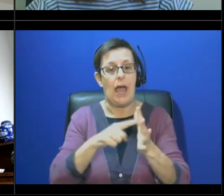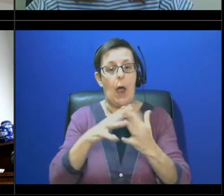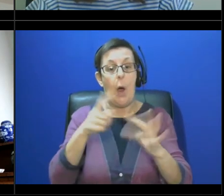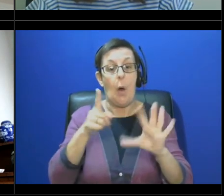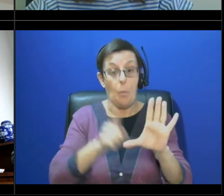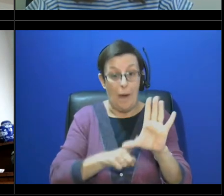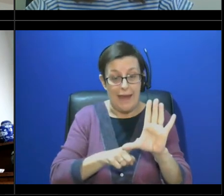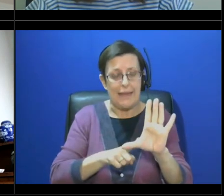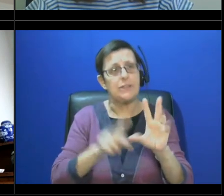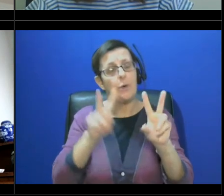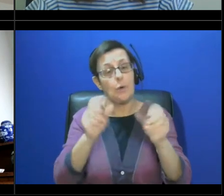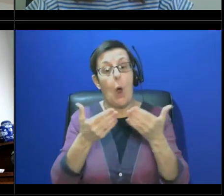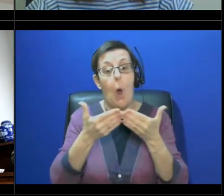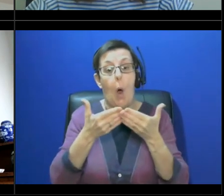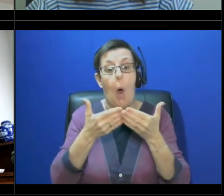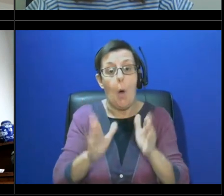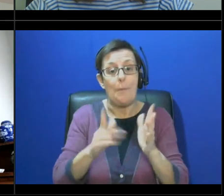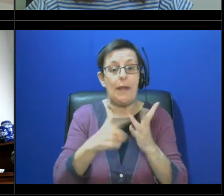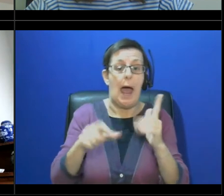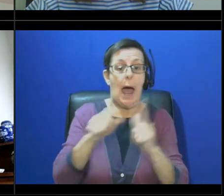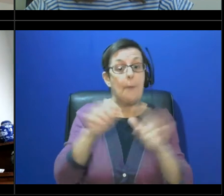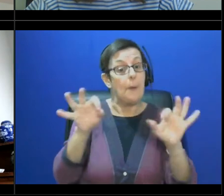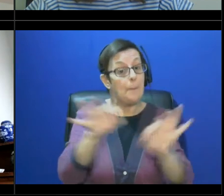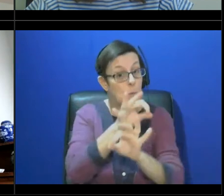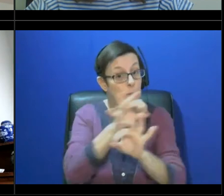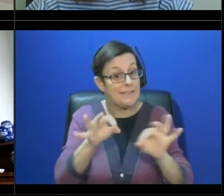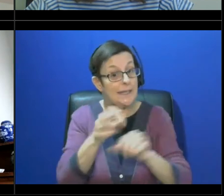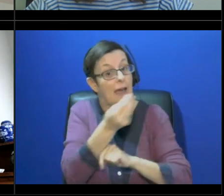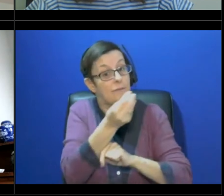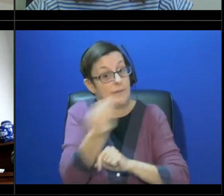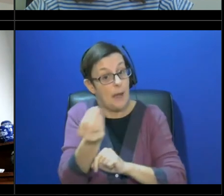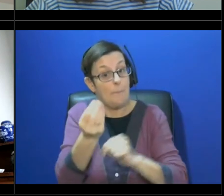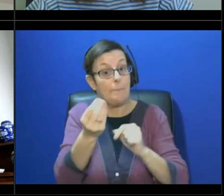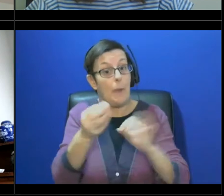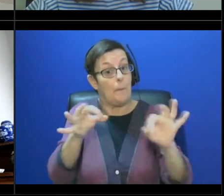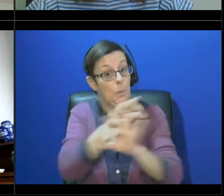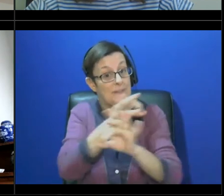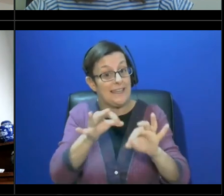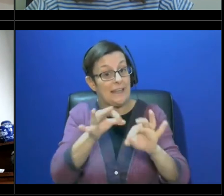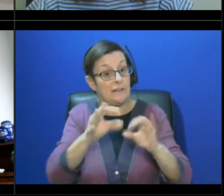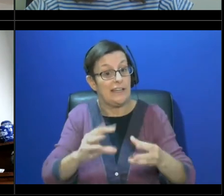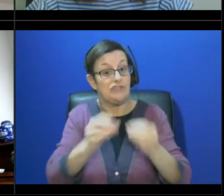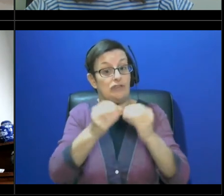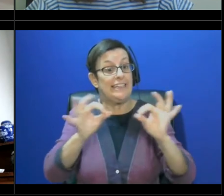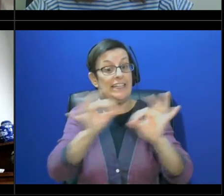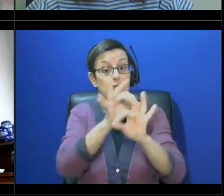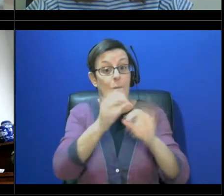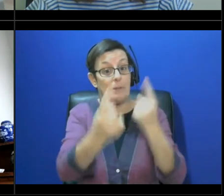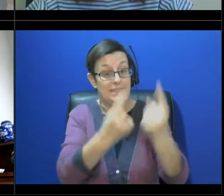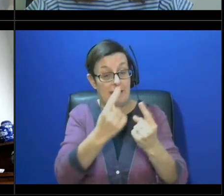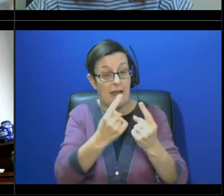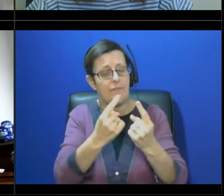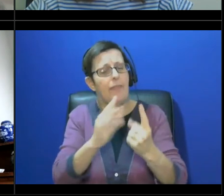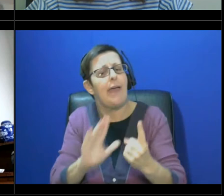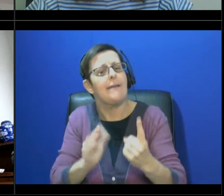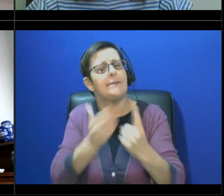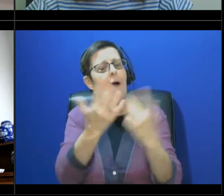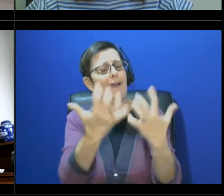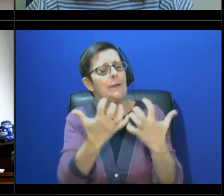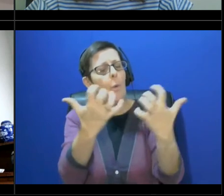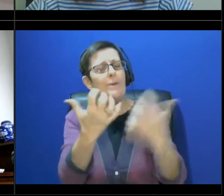Up Music. They have some equipment that they've developed themselves, and their target audience are children in special schools,